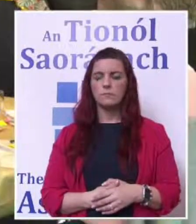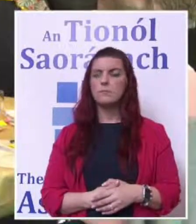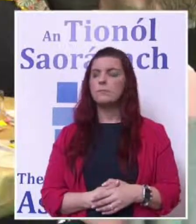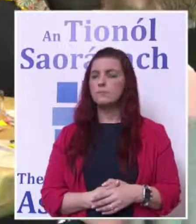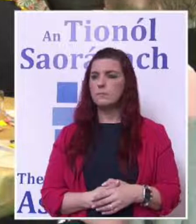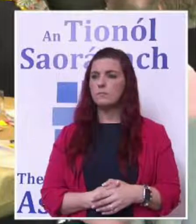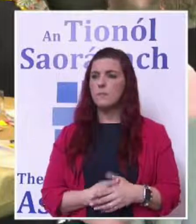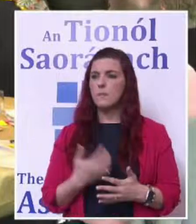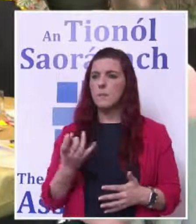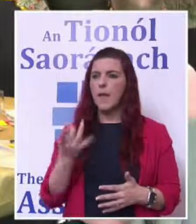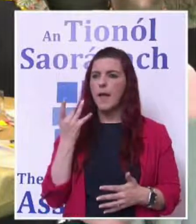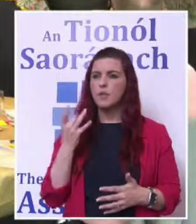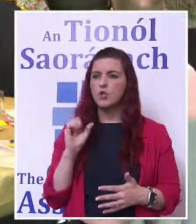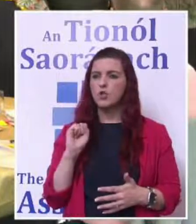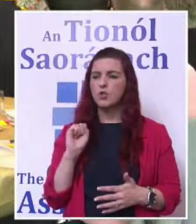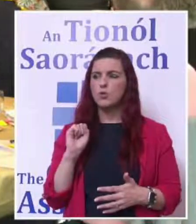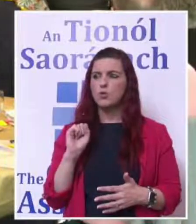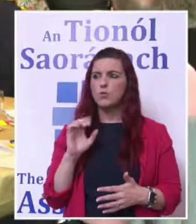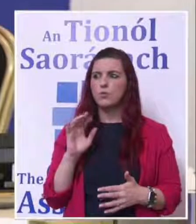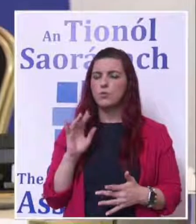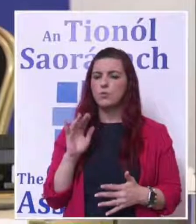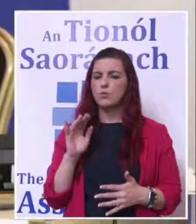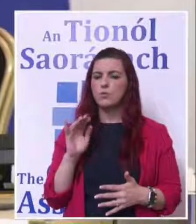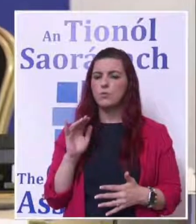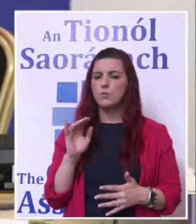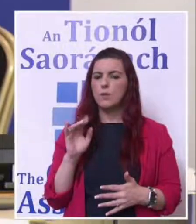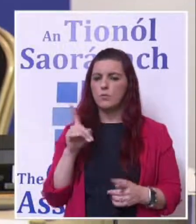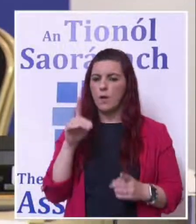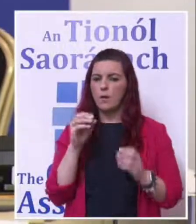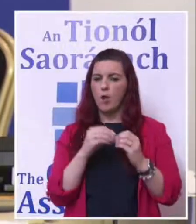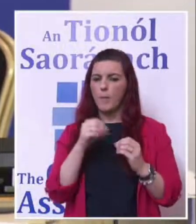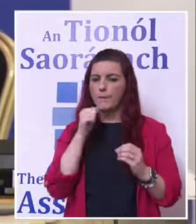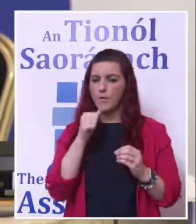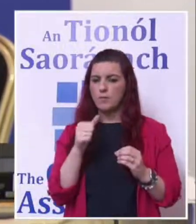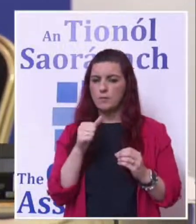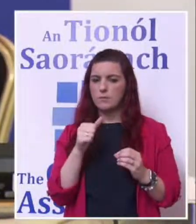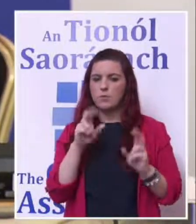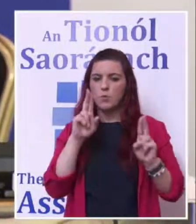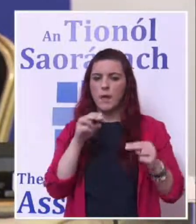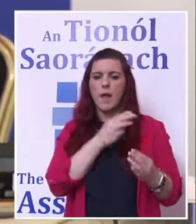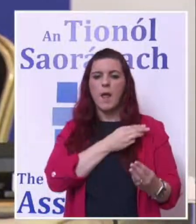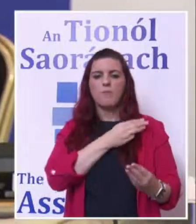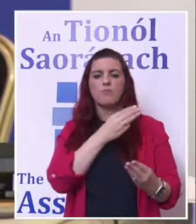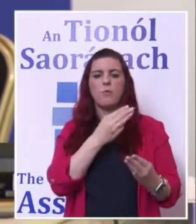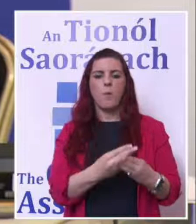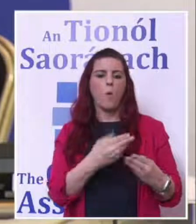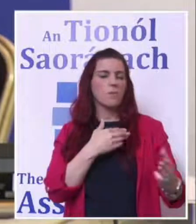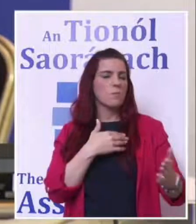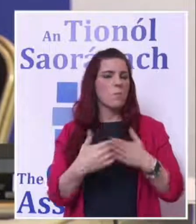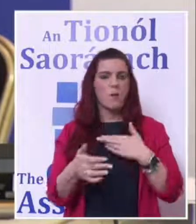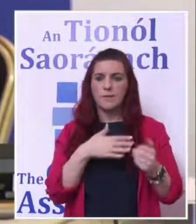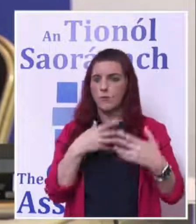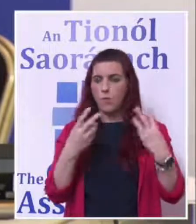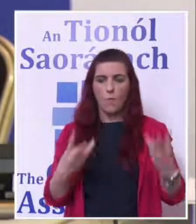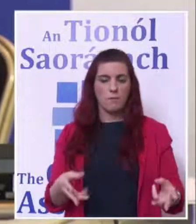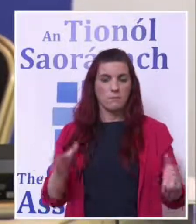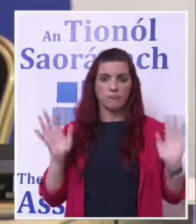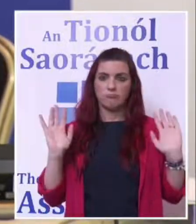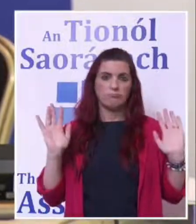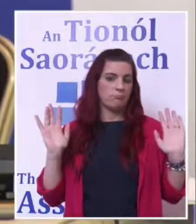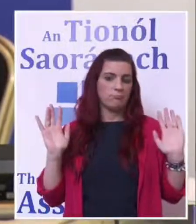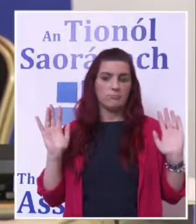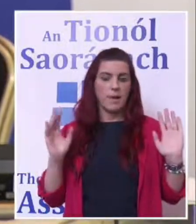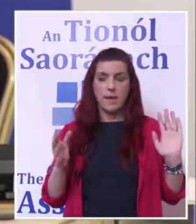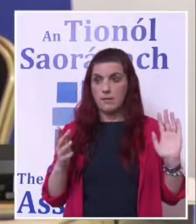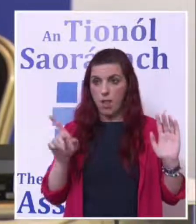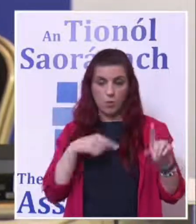I might just ask, I'll make a comment before bringing Sean in. You can propose what you'd like once there's a consensus around